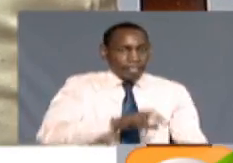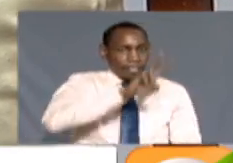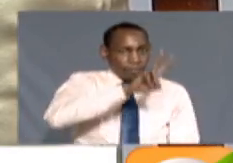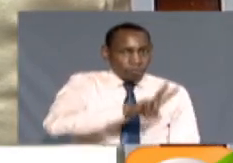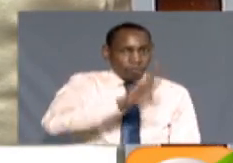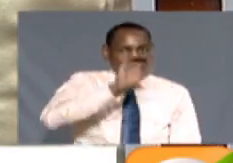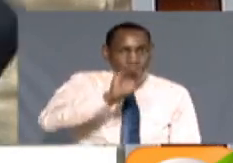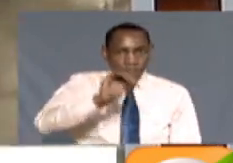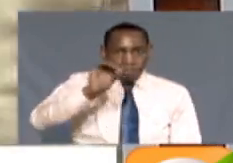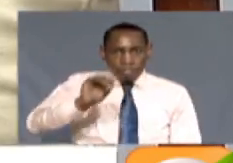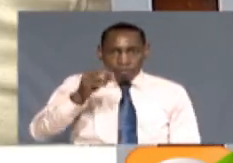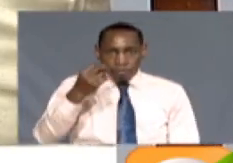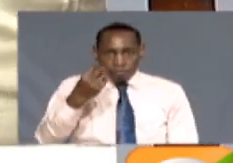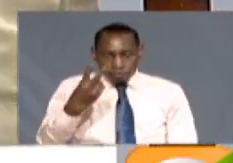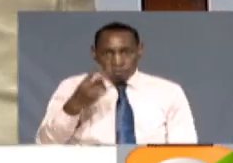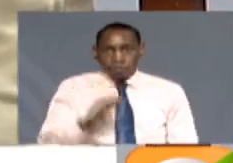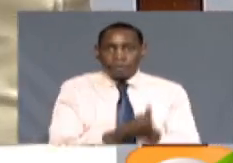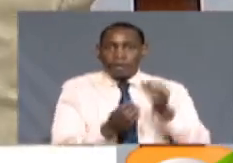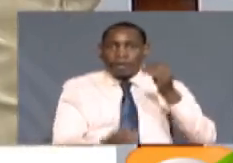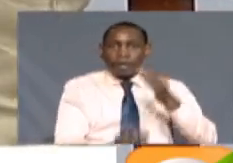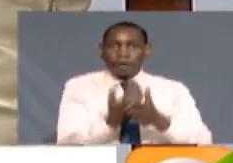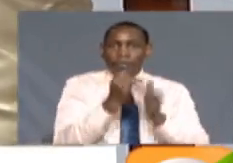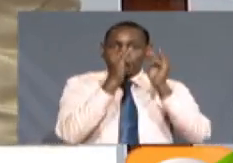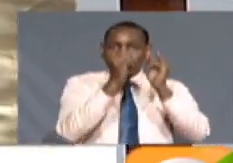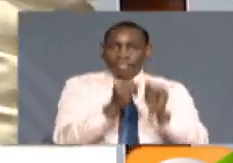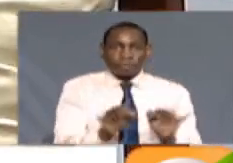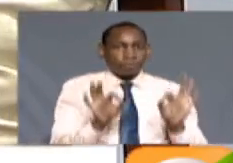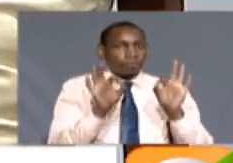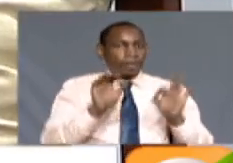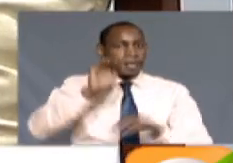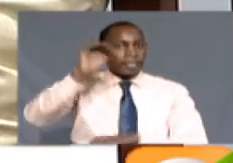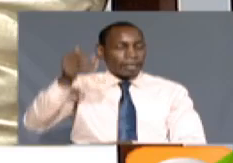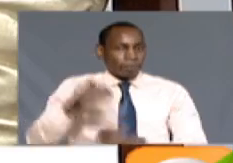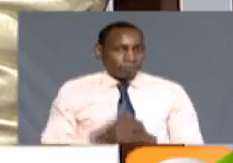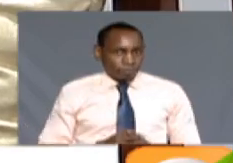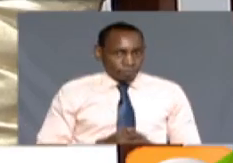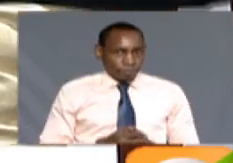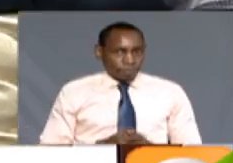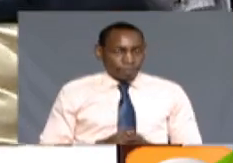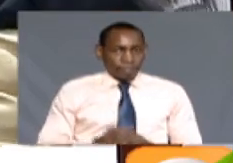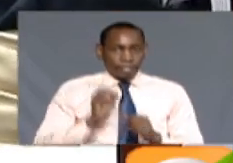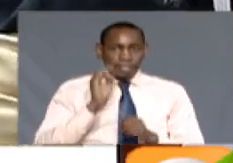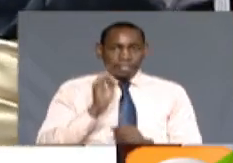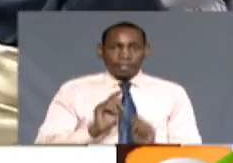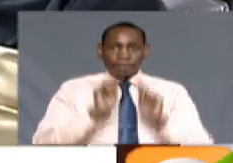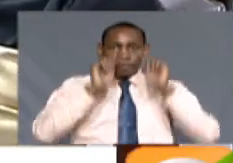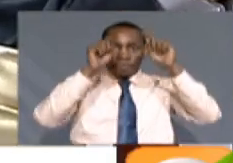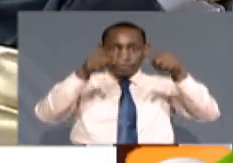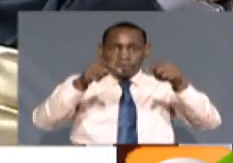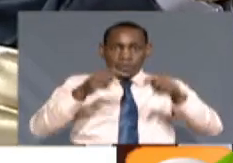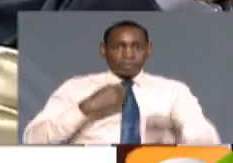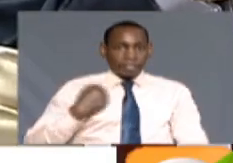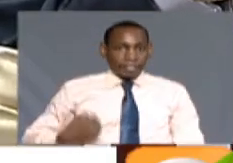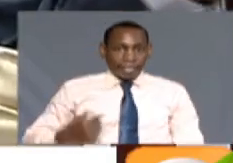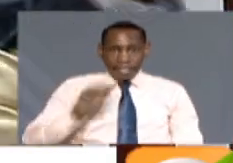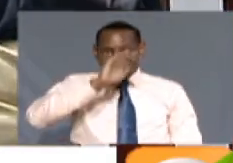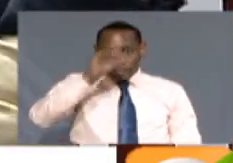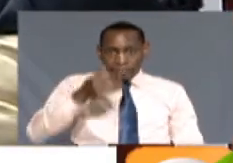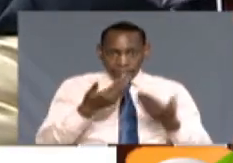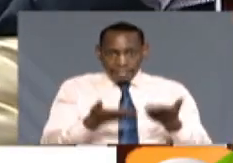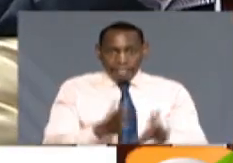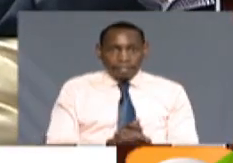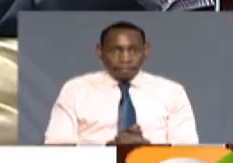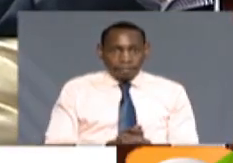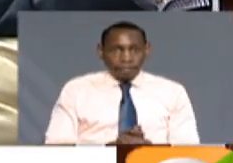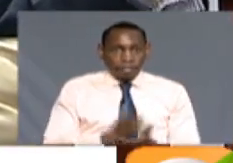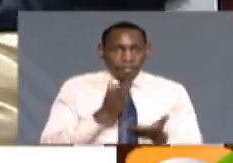2002. They had come up with a new amazing city. If you go to New Shanghai, wide